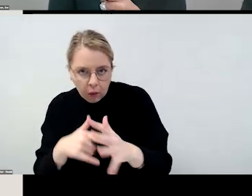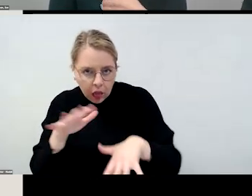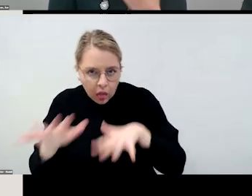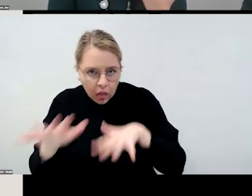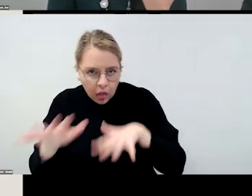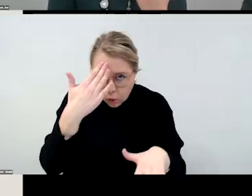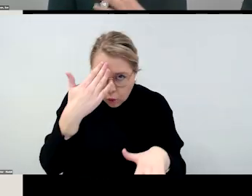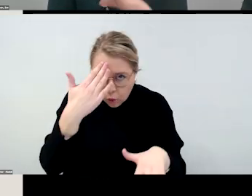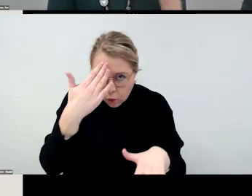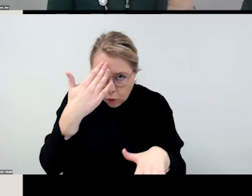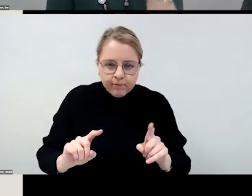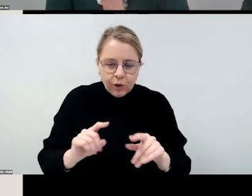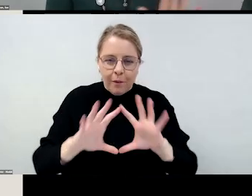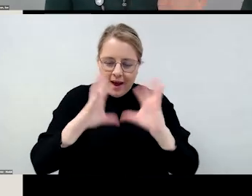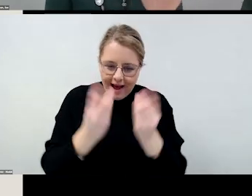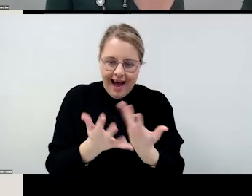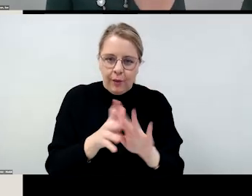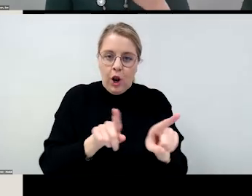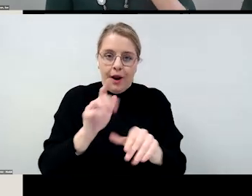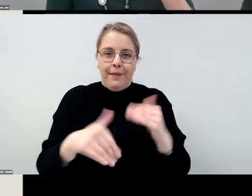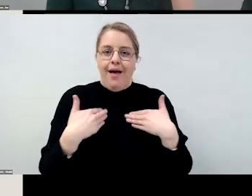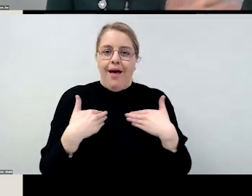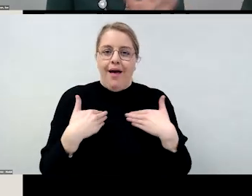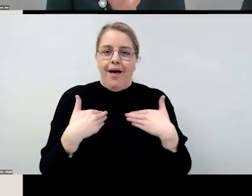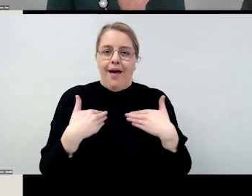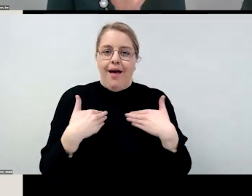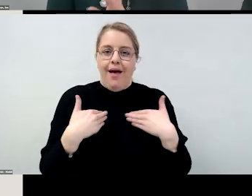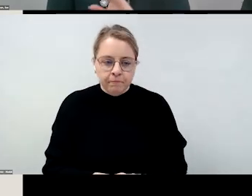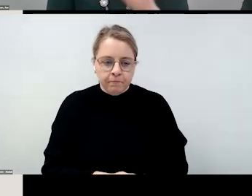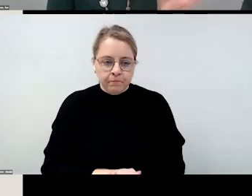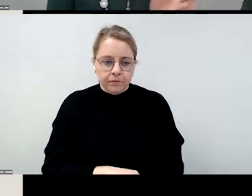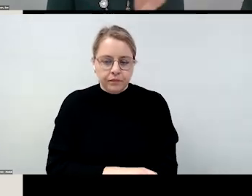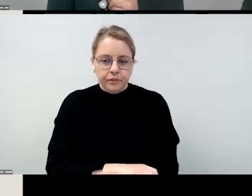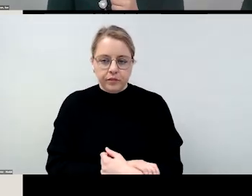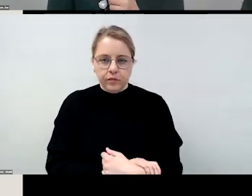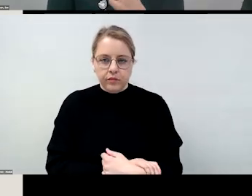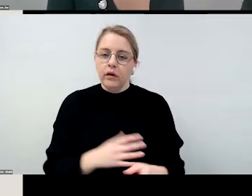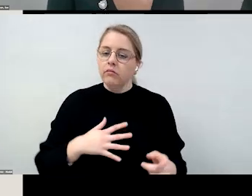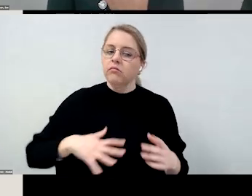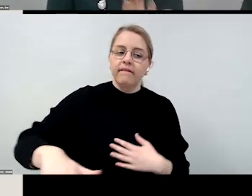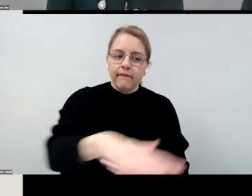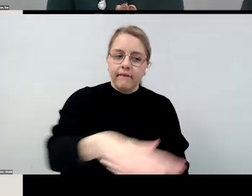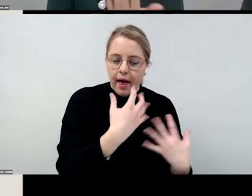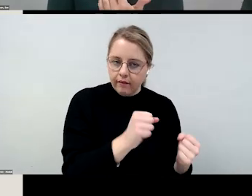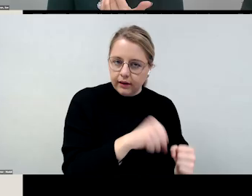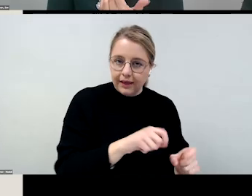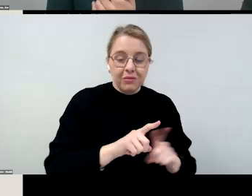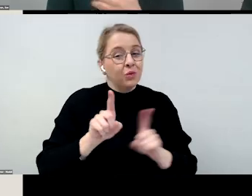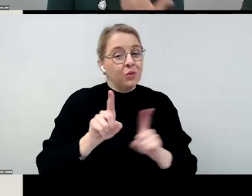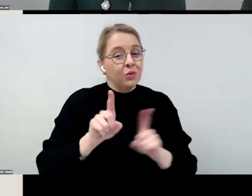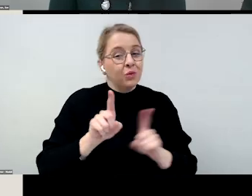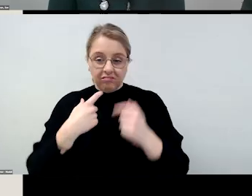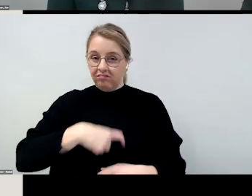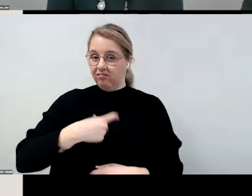you. In addition to being influenced by the environment that you're in and the social environment, it's also influenced by